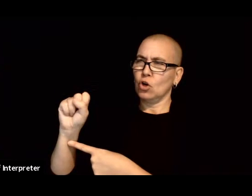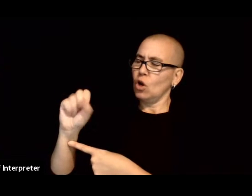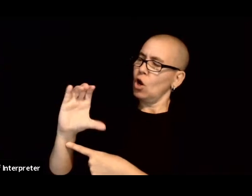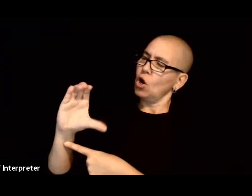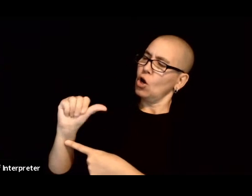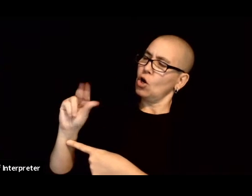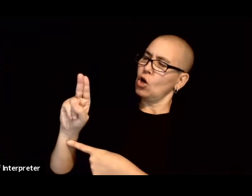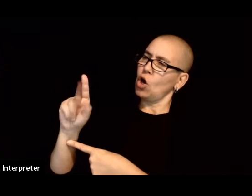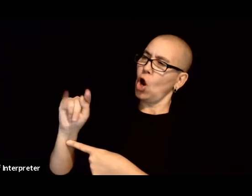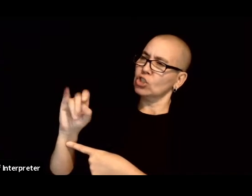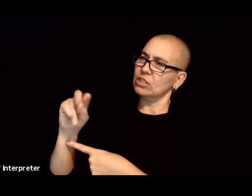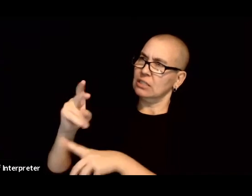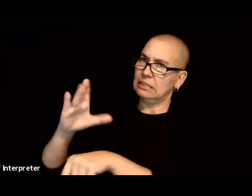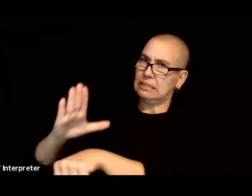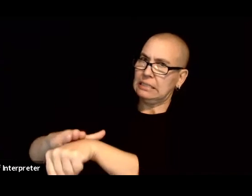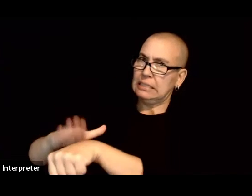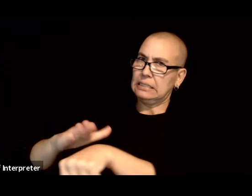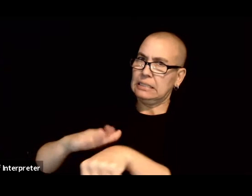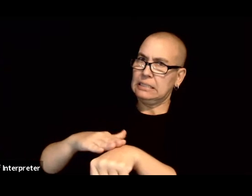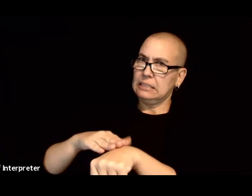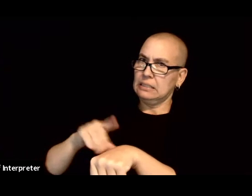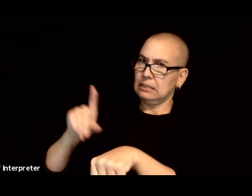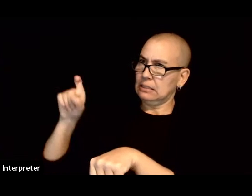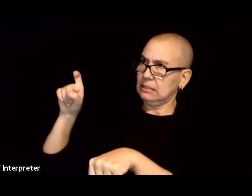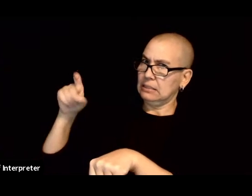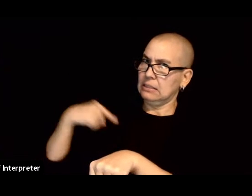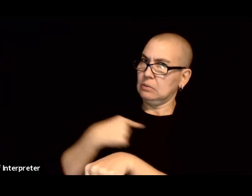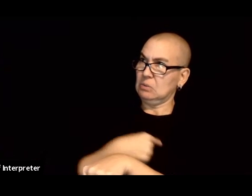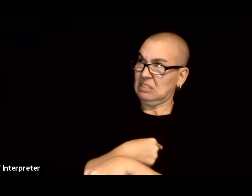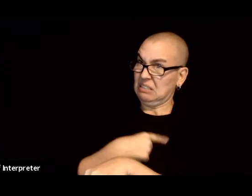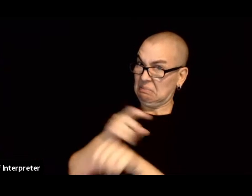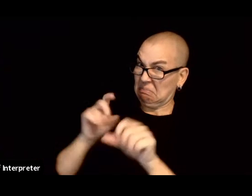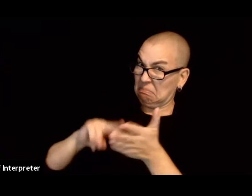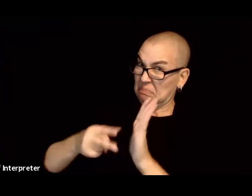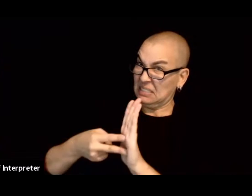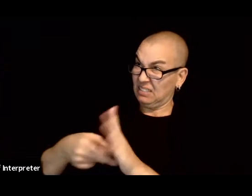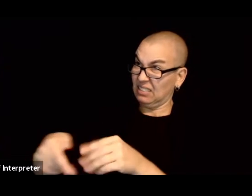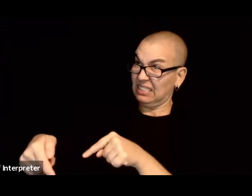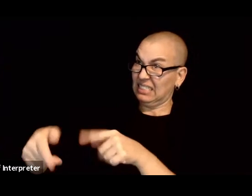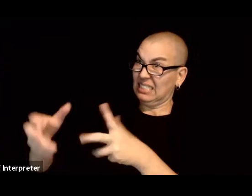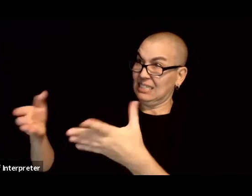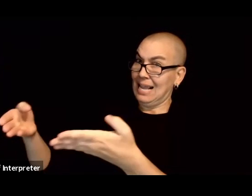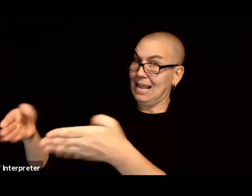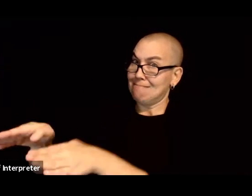at this point to dial back those measures, given they're all headed in the wrong direction?